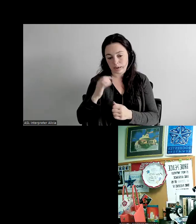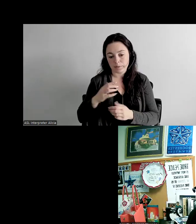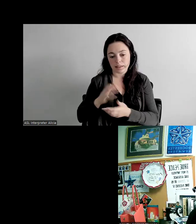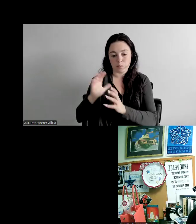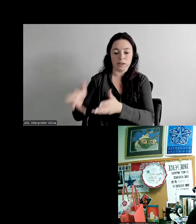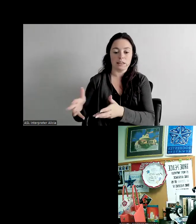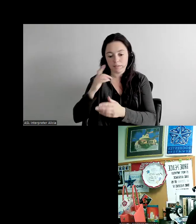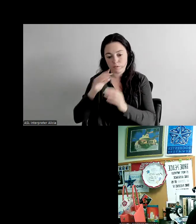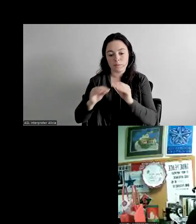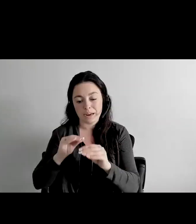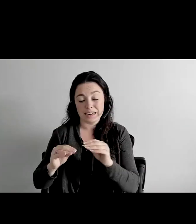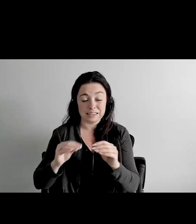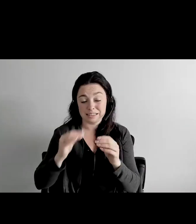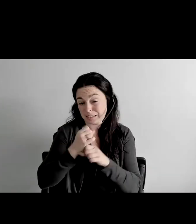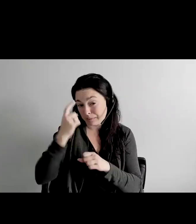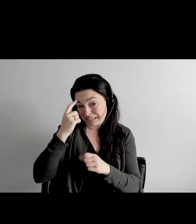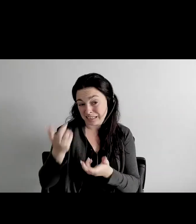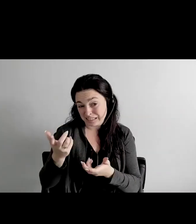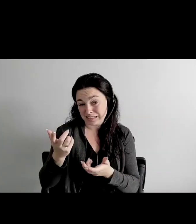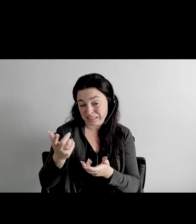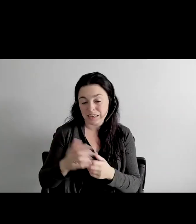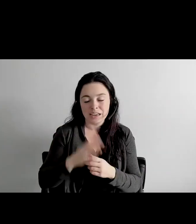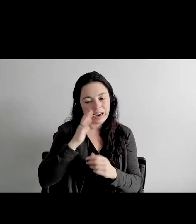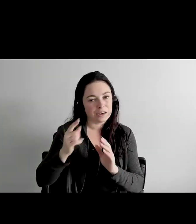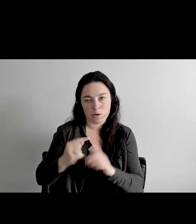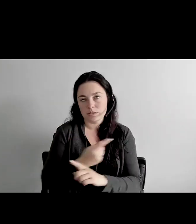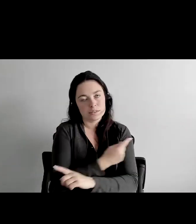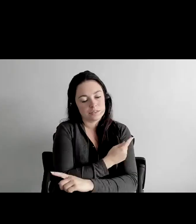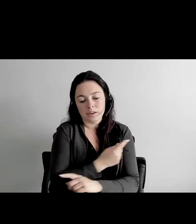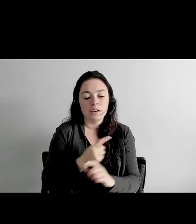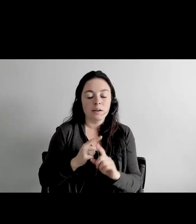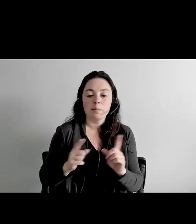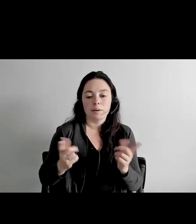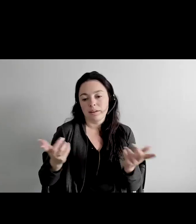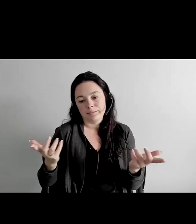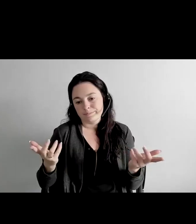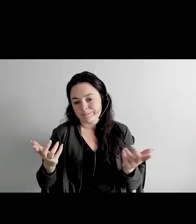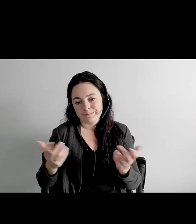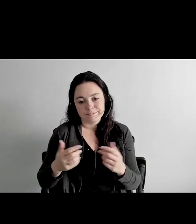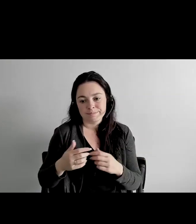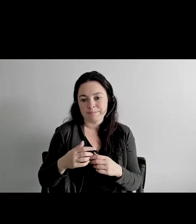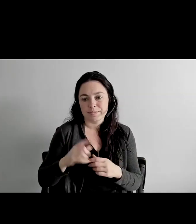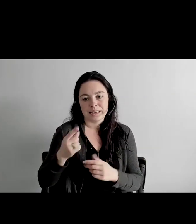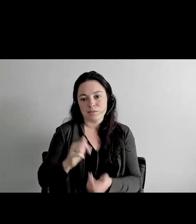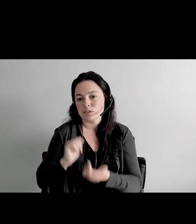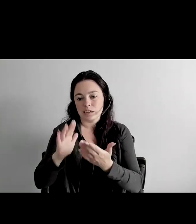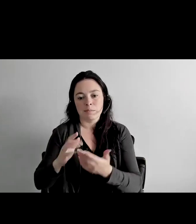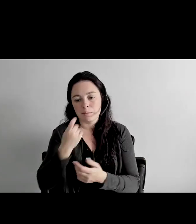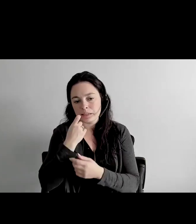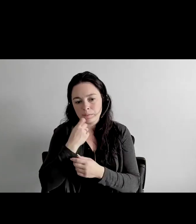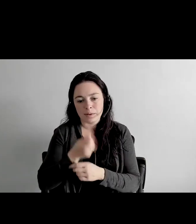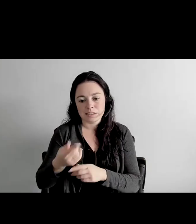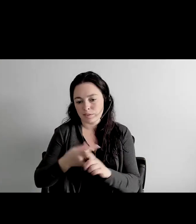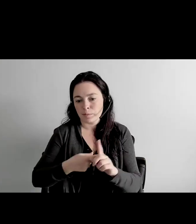maintenance before. Does that make sense? So Yes. Again, that's kind of in the weeds, but it only came up in the last few months, and